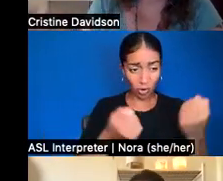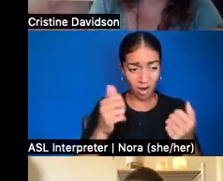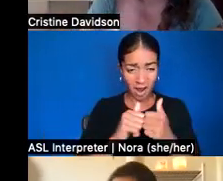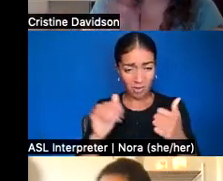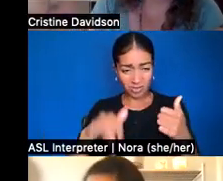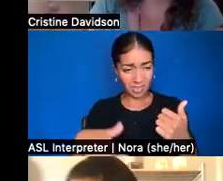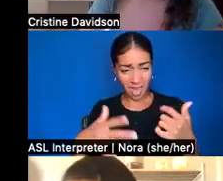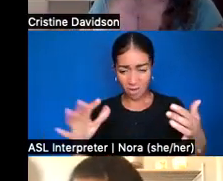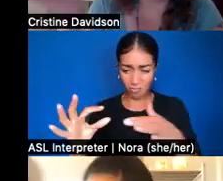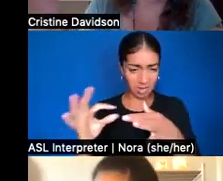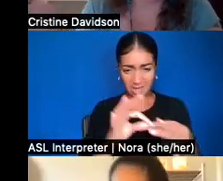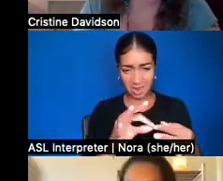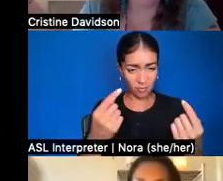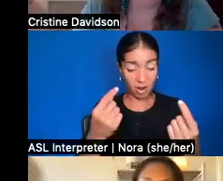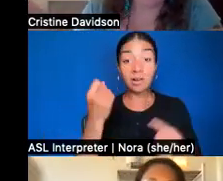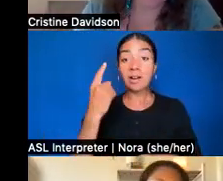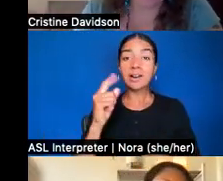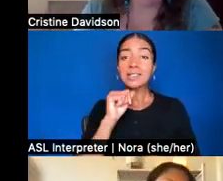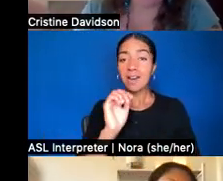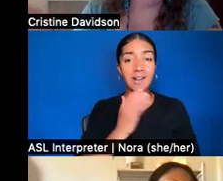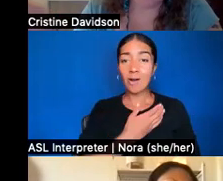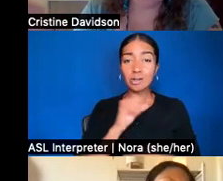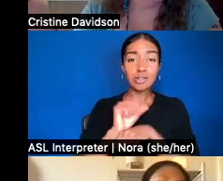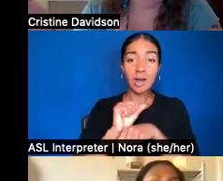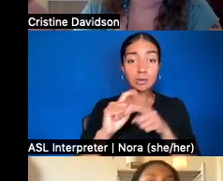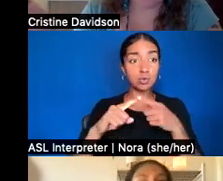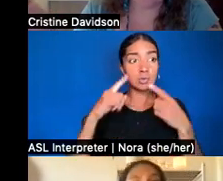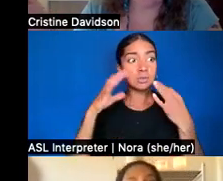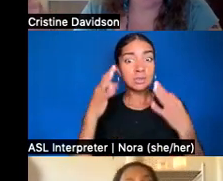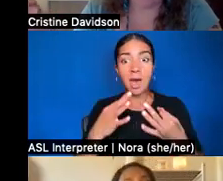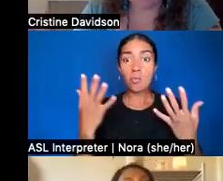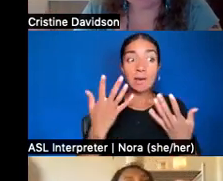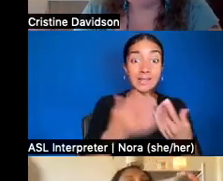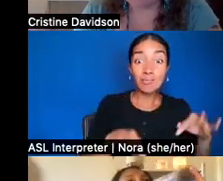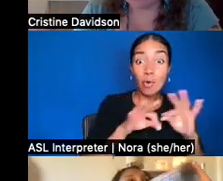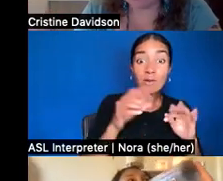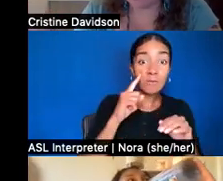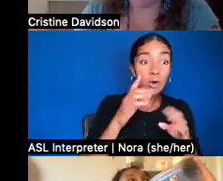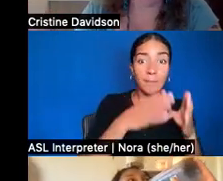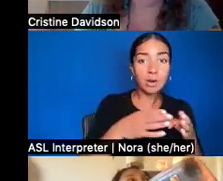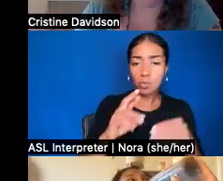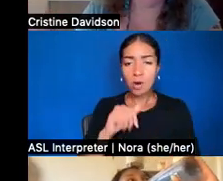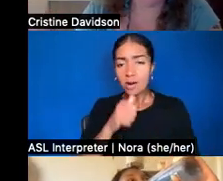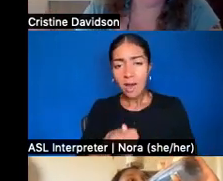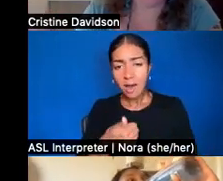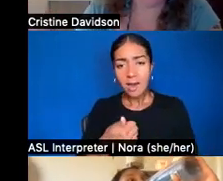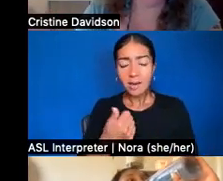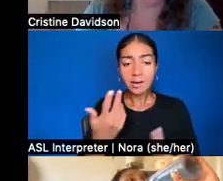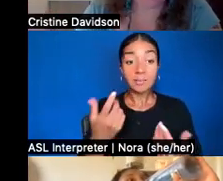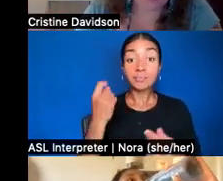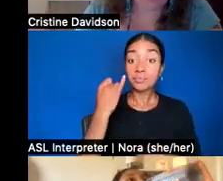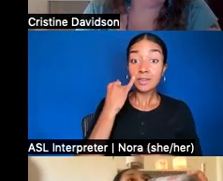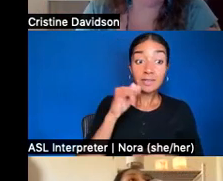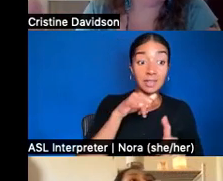determine what is meaningful or what isn't in relationship to somebody's sexual assault, right? Because if this person just wants to be able to get